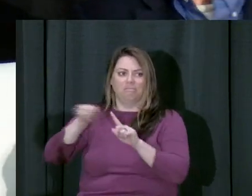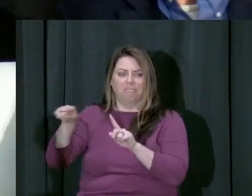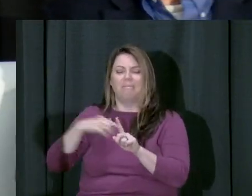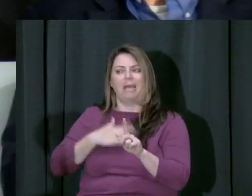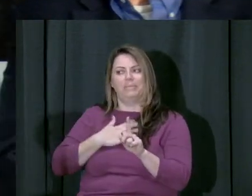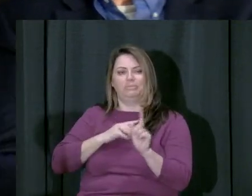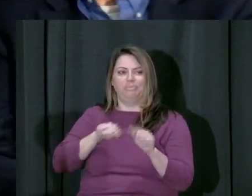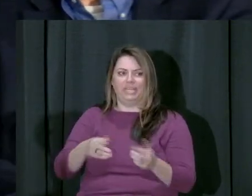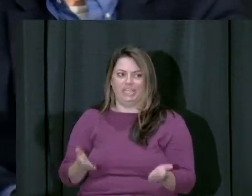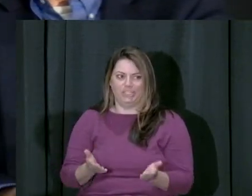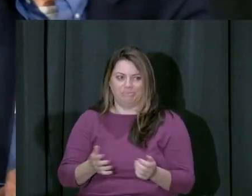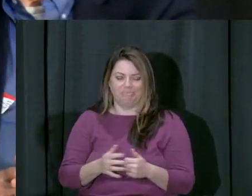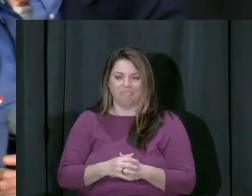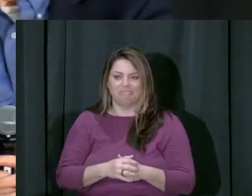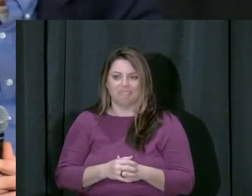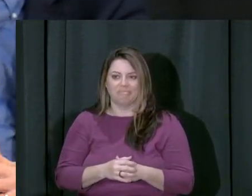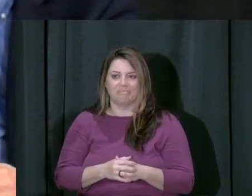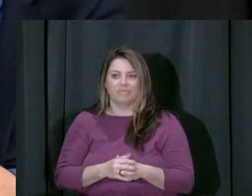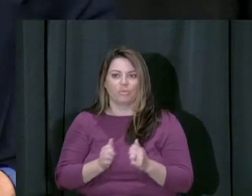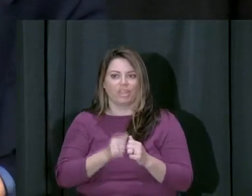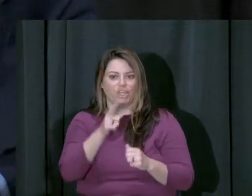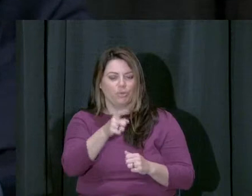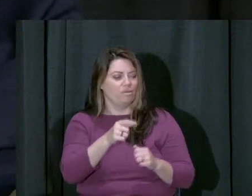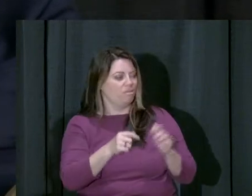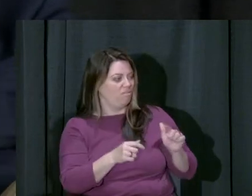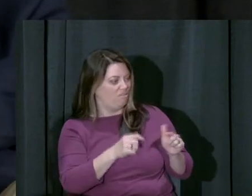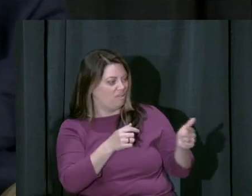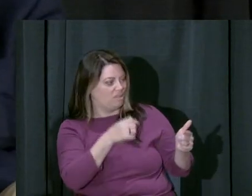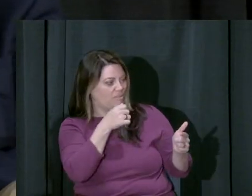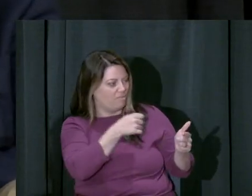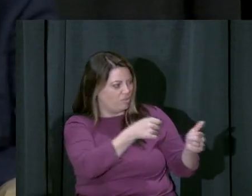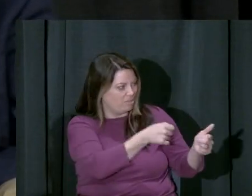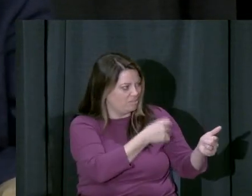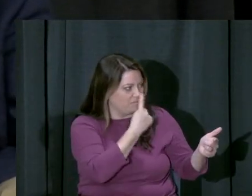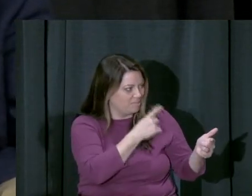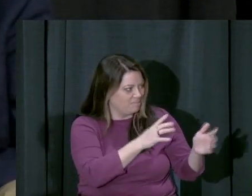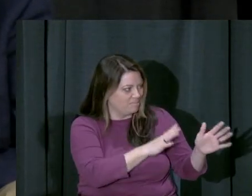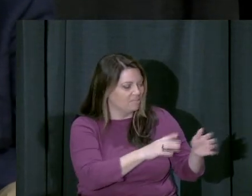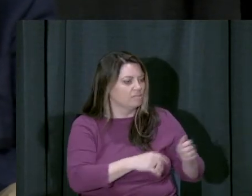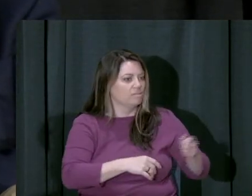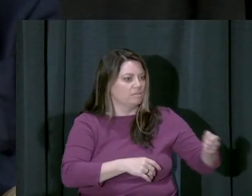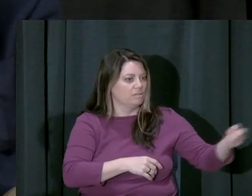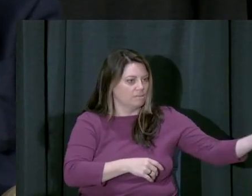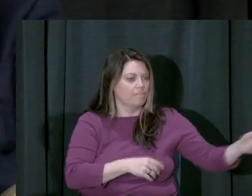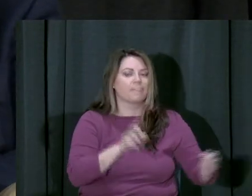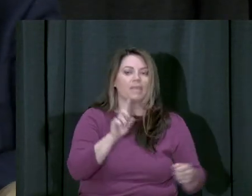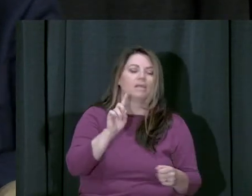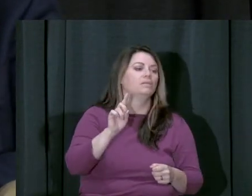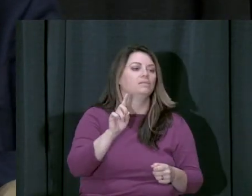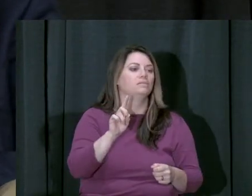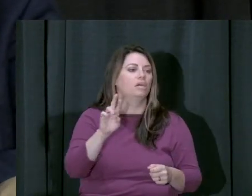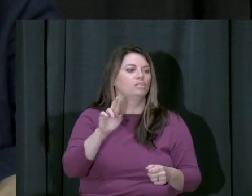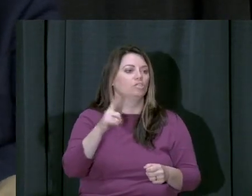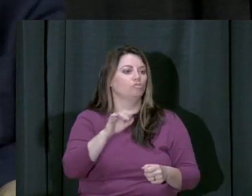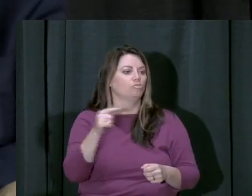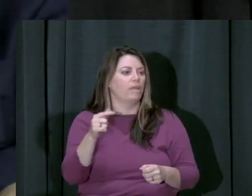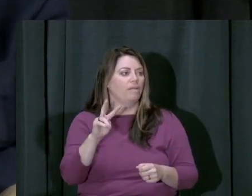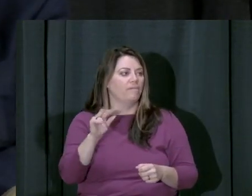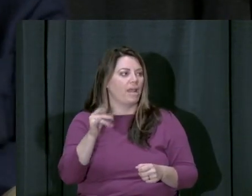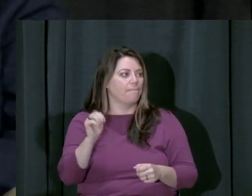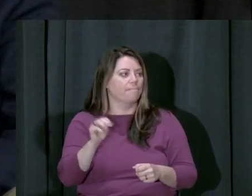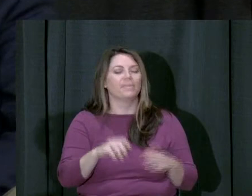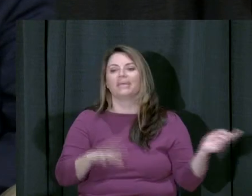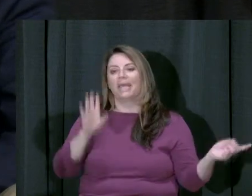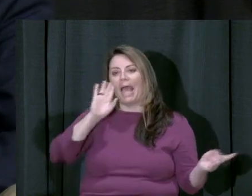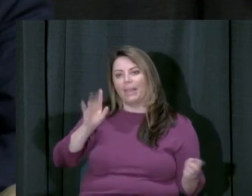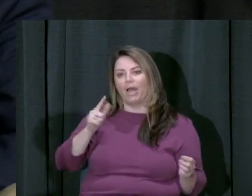nice, very nice. And by the way, you can look at us. You don't have to look at the audience if you don't have to. I don't feel like you have to. And Dr. Van Heiden, please. Yeah. Greg